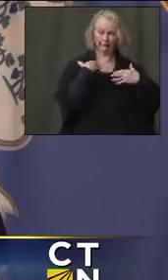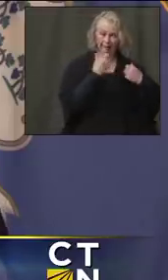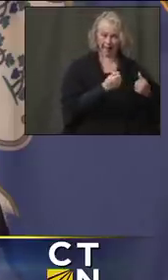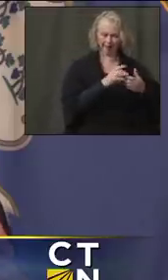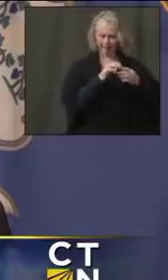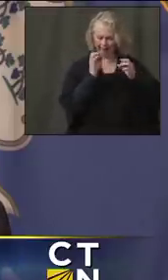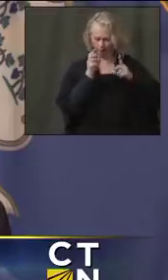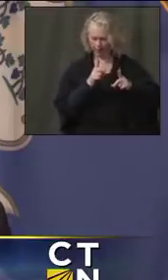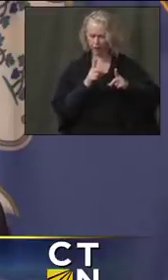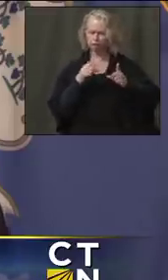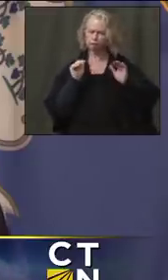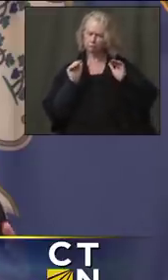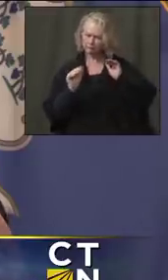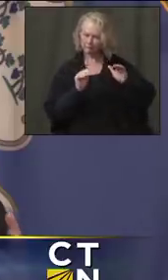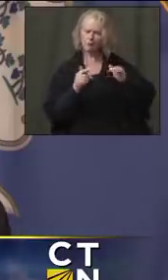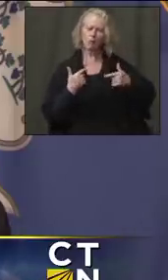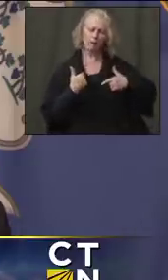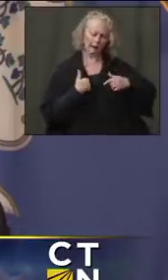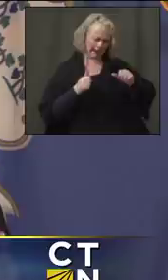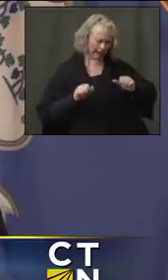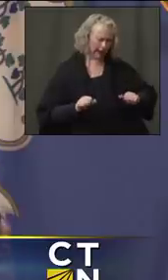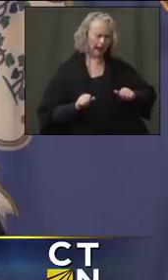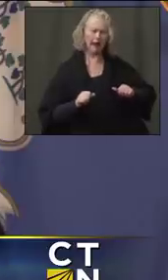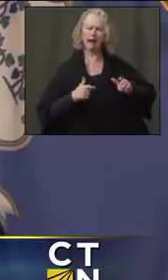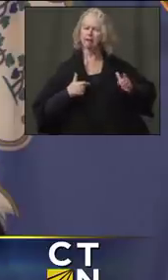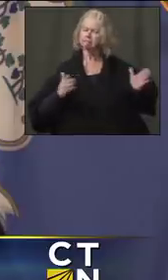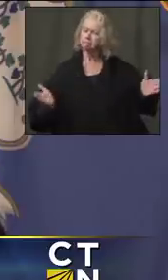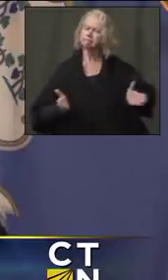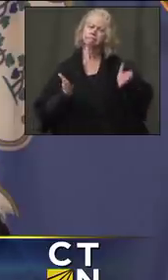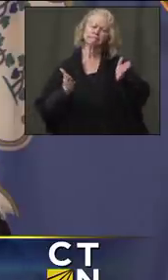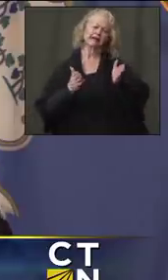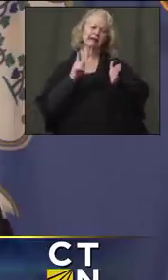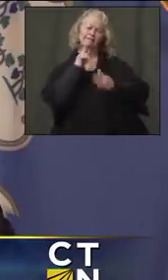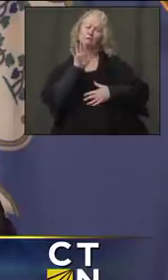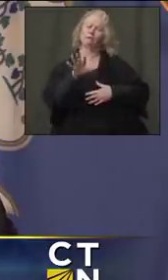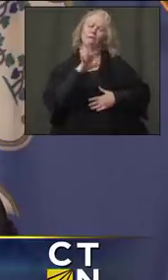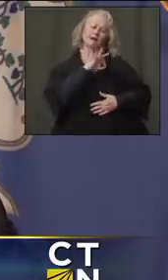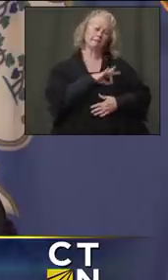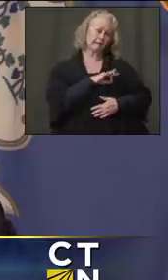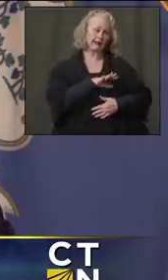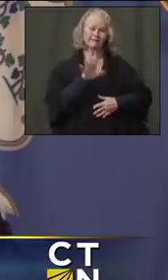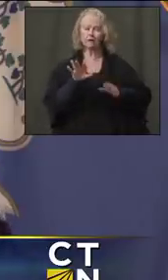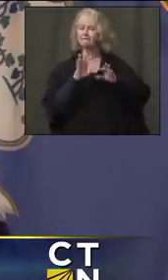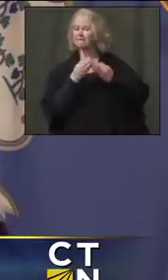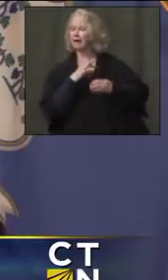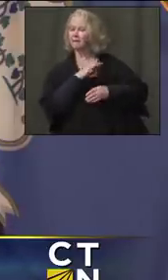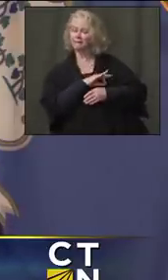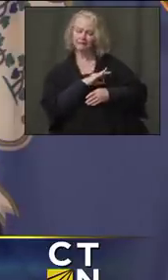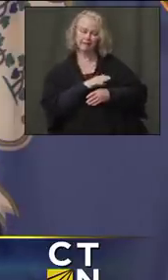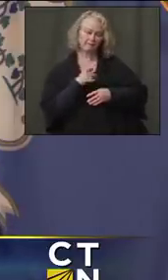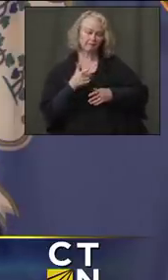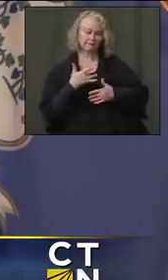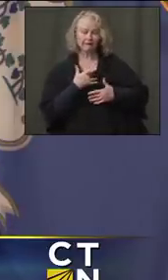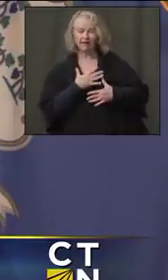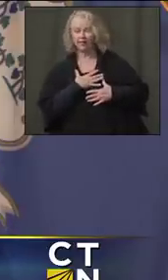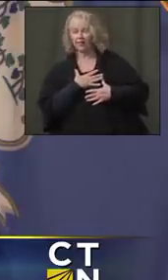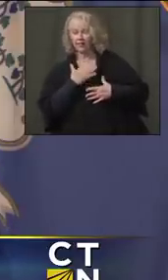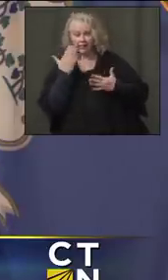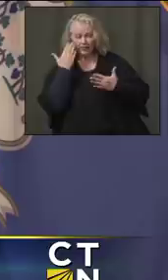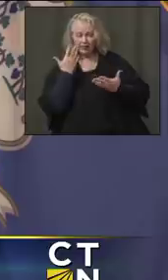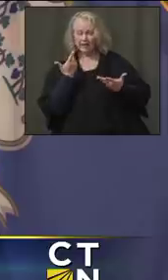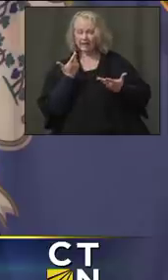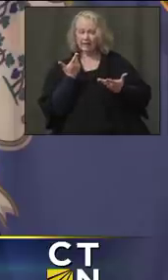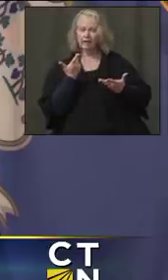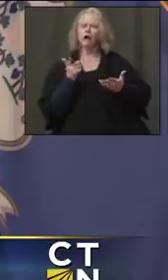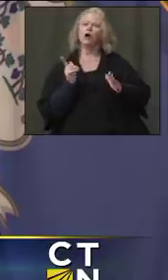have capacity. We want you to get tested. It's in your interest, your family's interest. If you're feeling ill and it may be